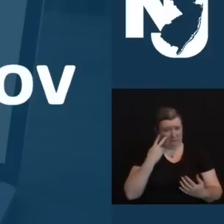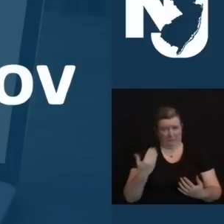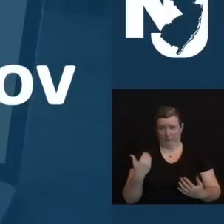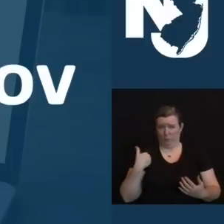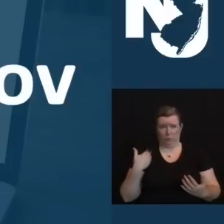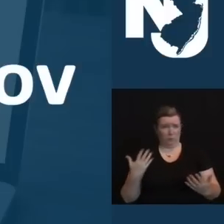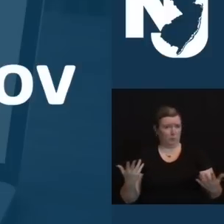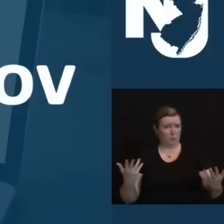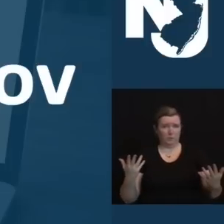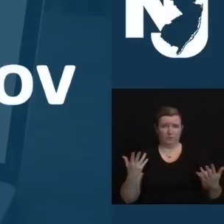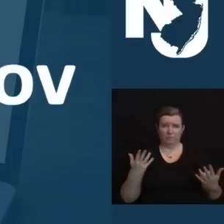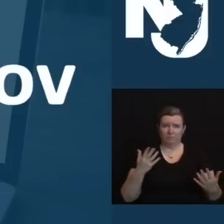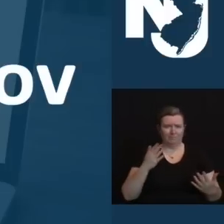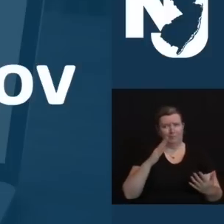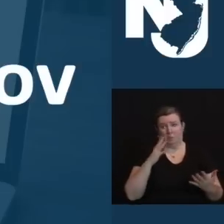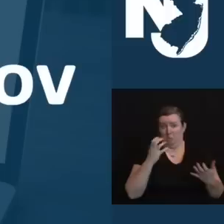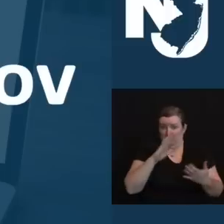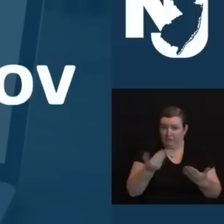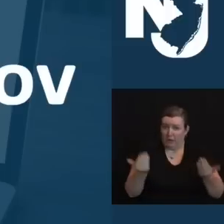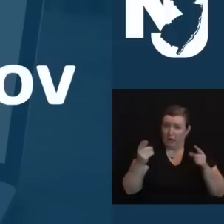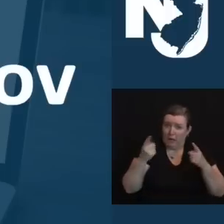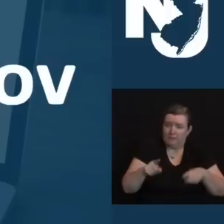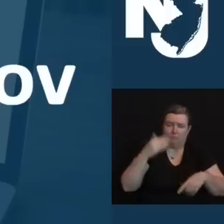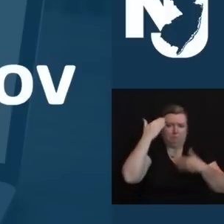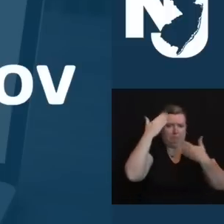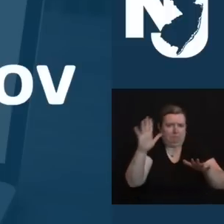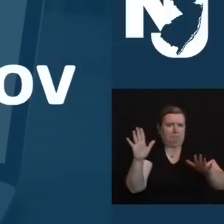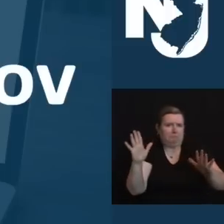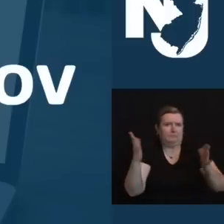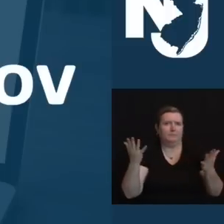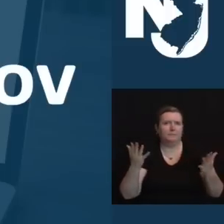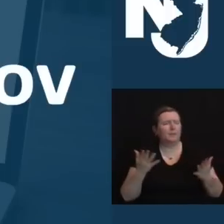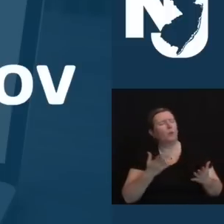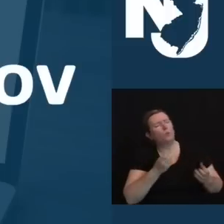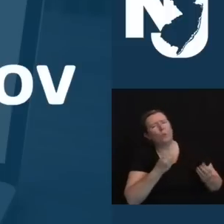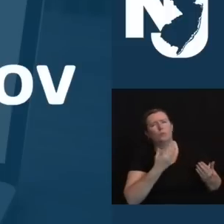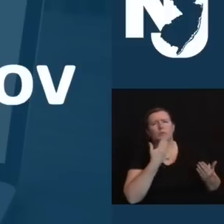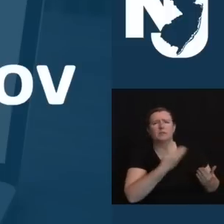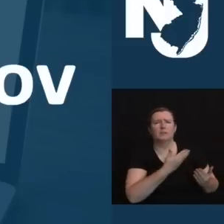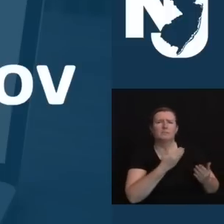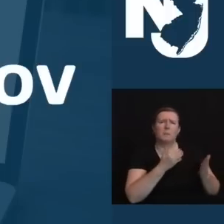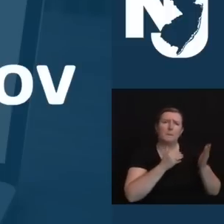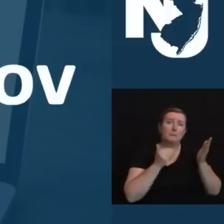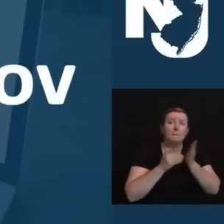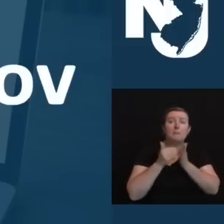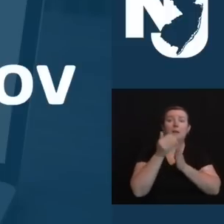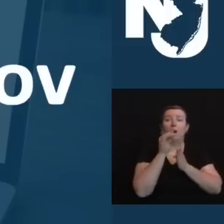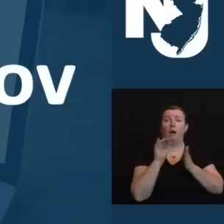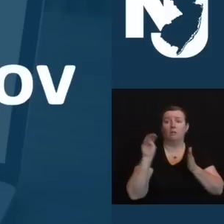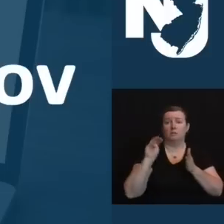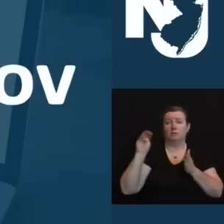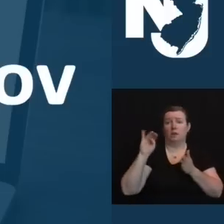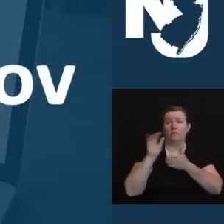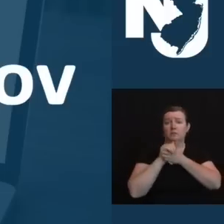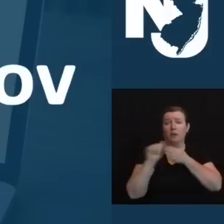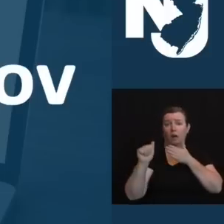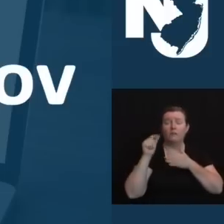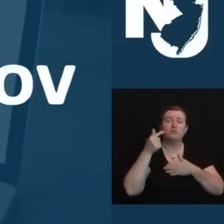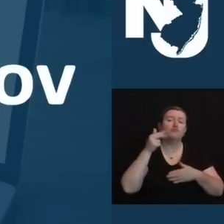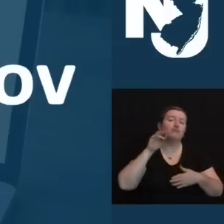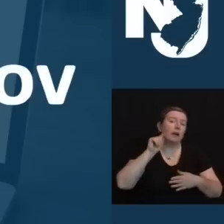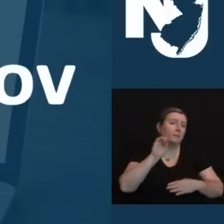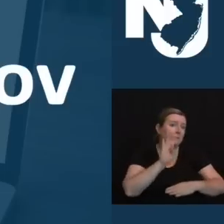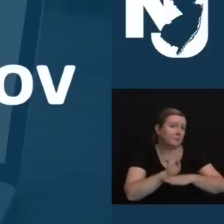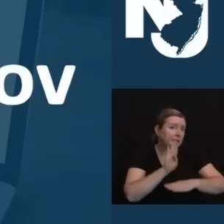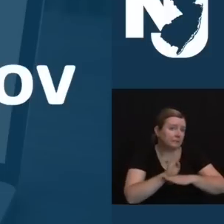will experience. And those offerings have included millions of dollars in grants to small businesses and direct cash support for